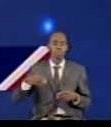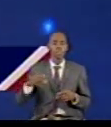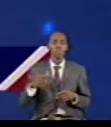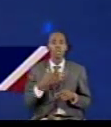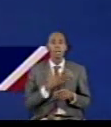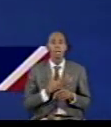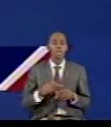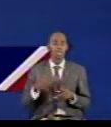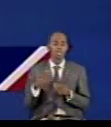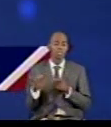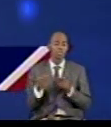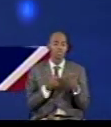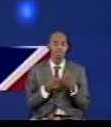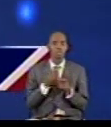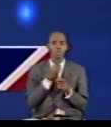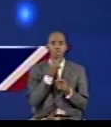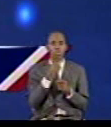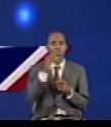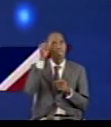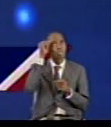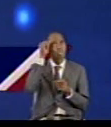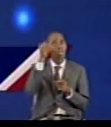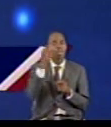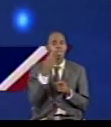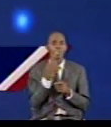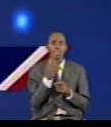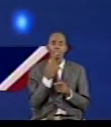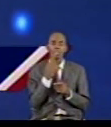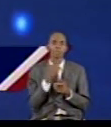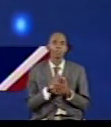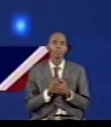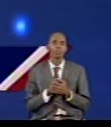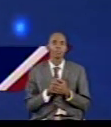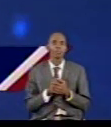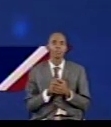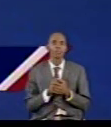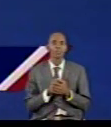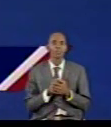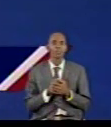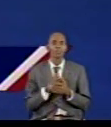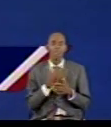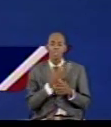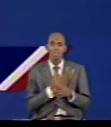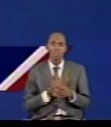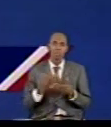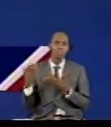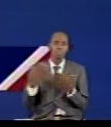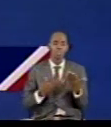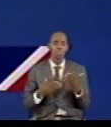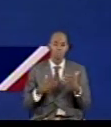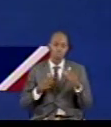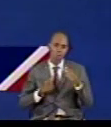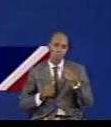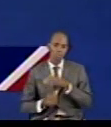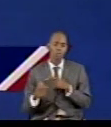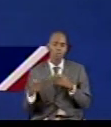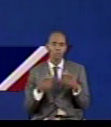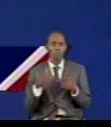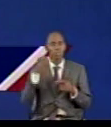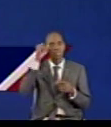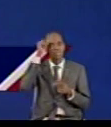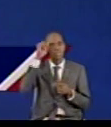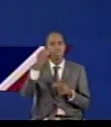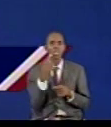tongue, controls not his tongue, subdues not his